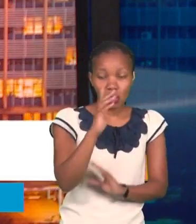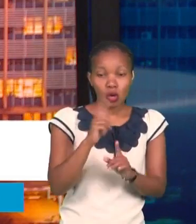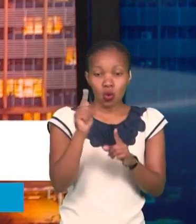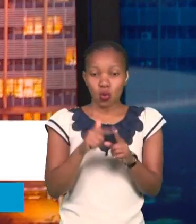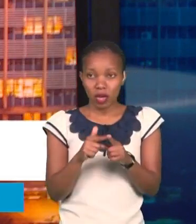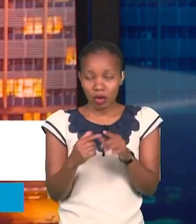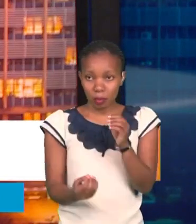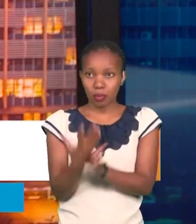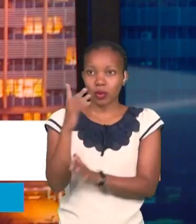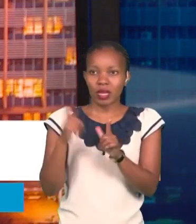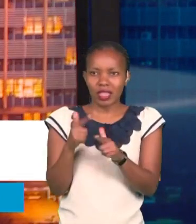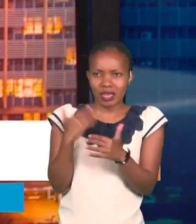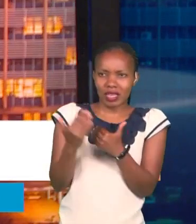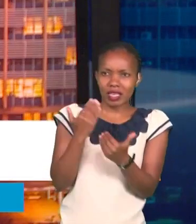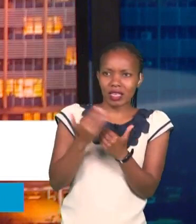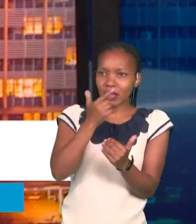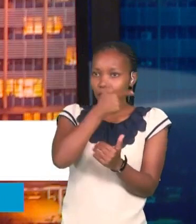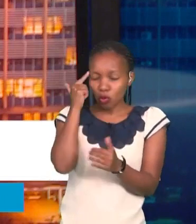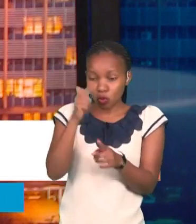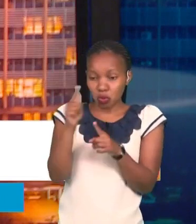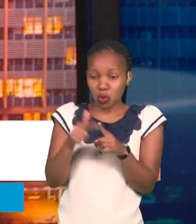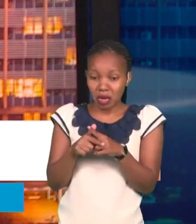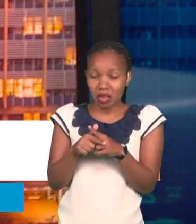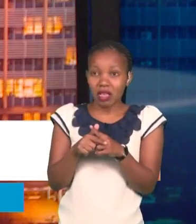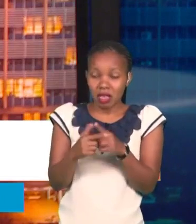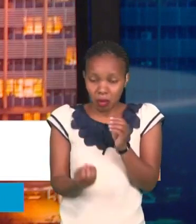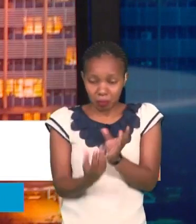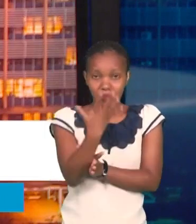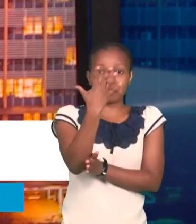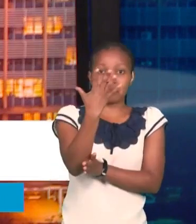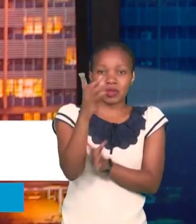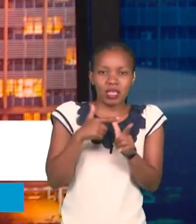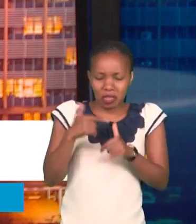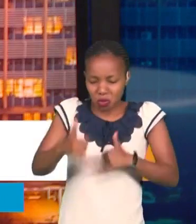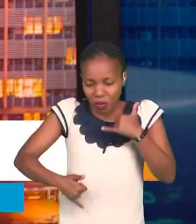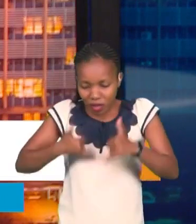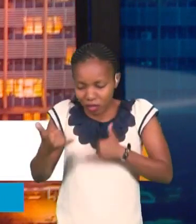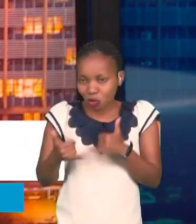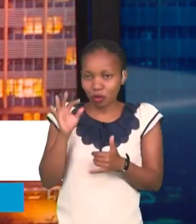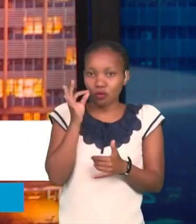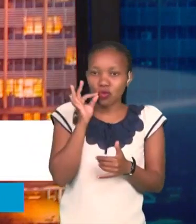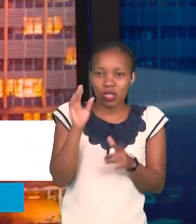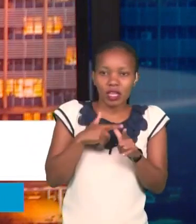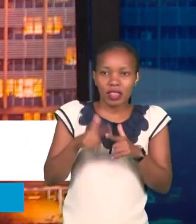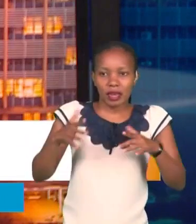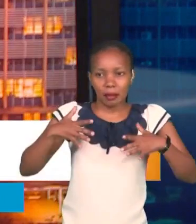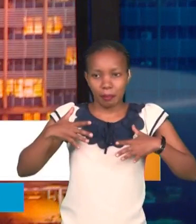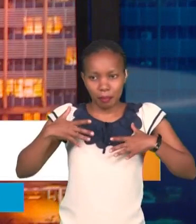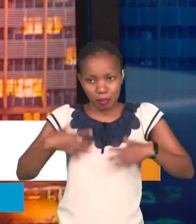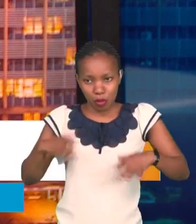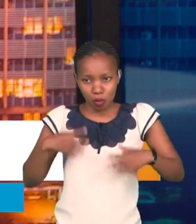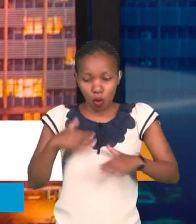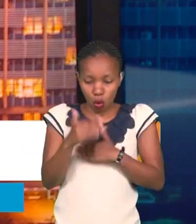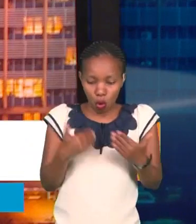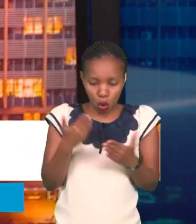with you, should please watch over it, because that it grows to maturity, it's going to produce fruits that you will enjoy and people after you. And